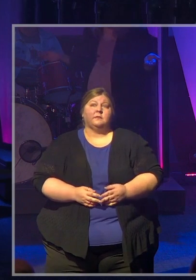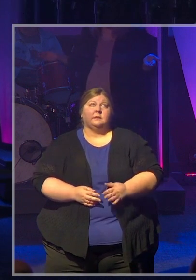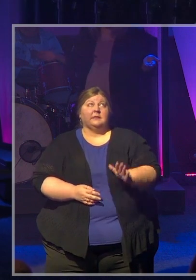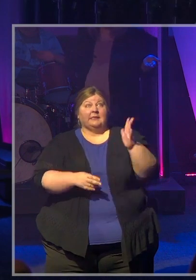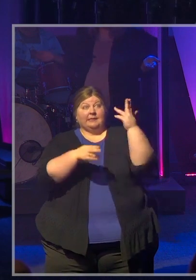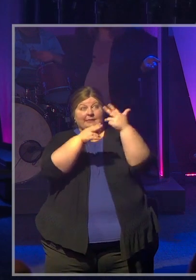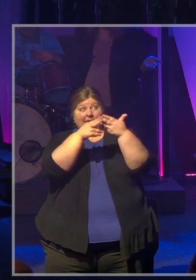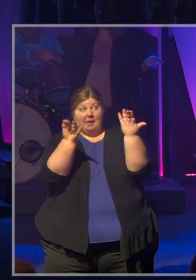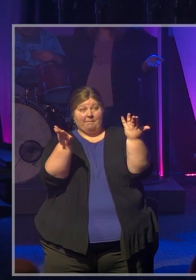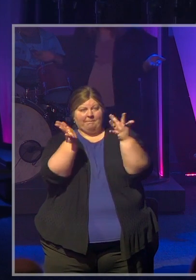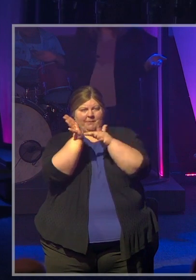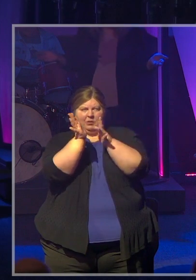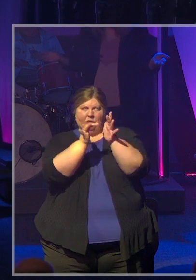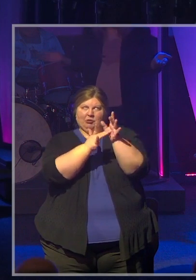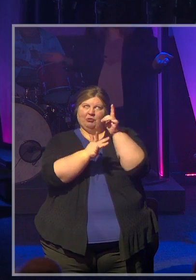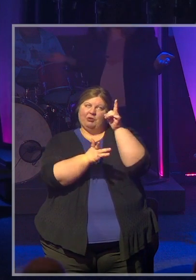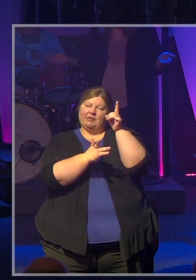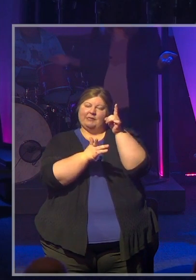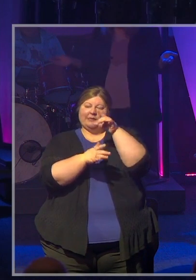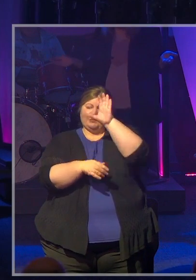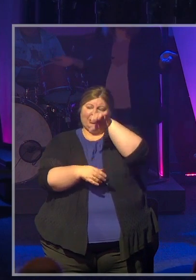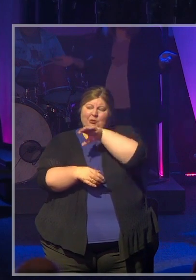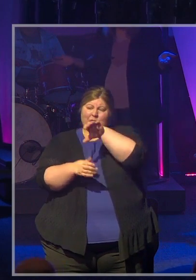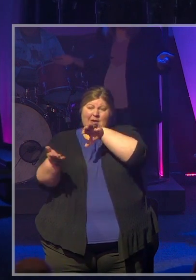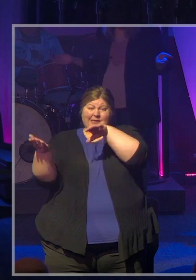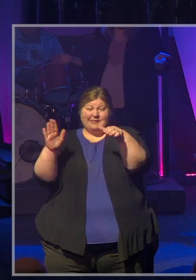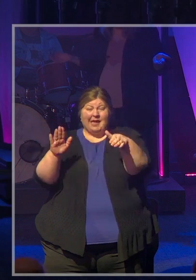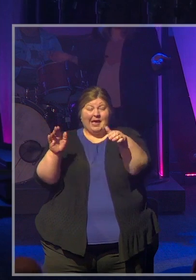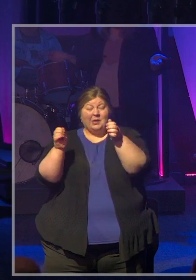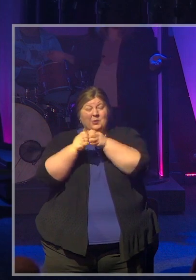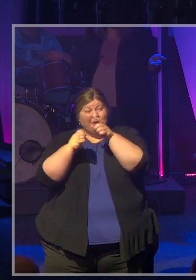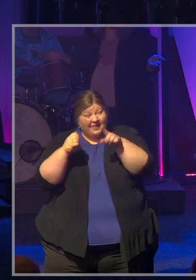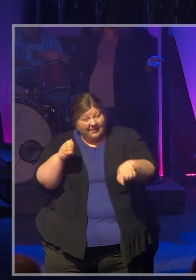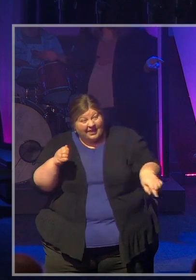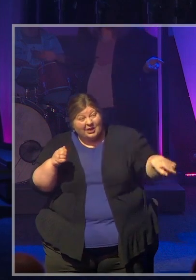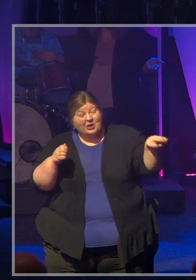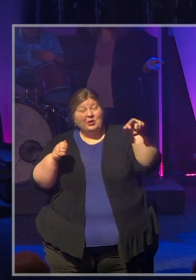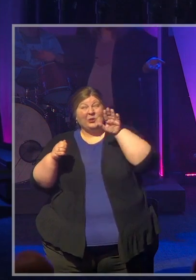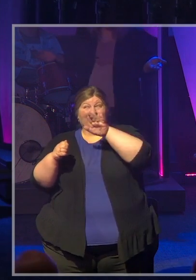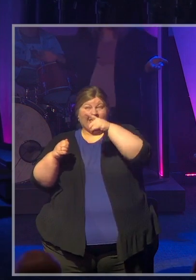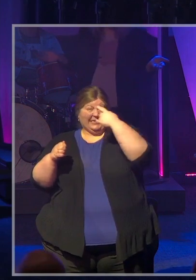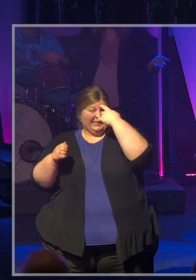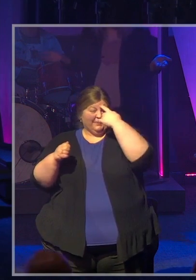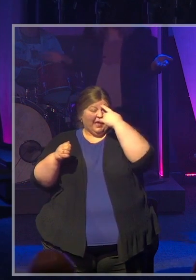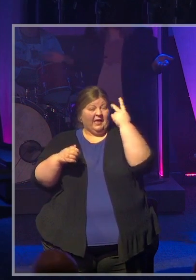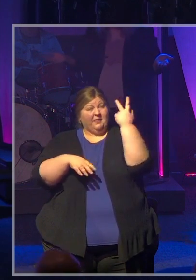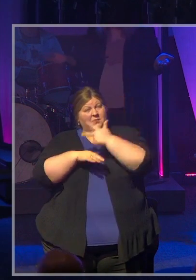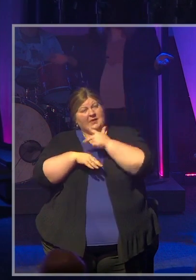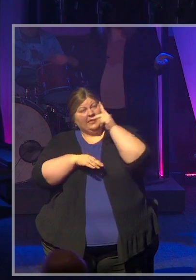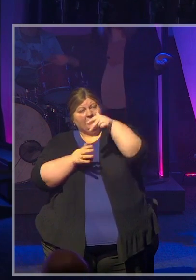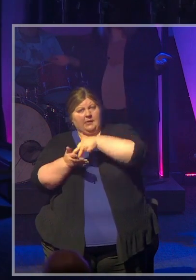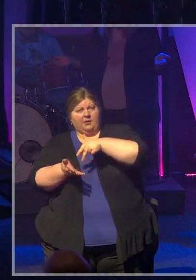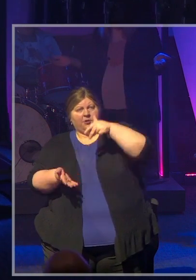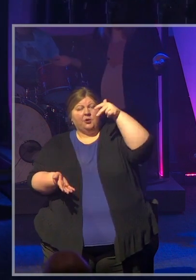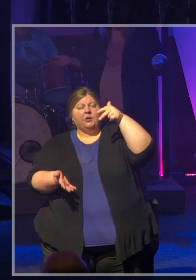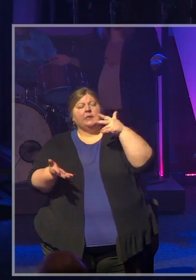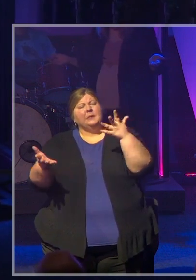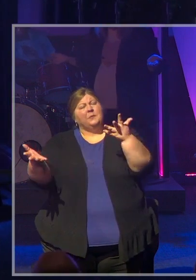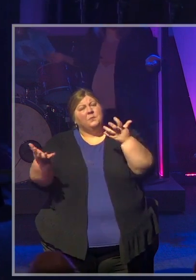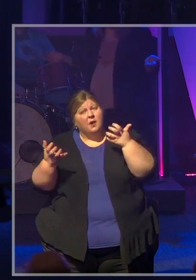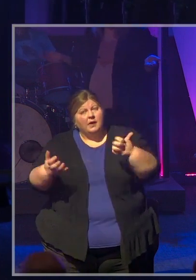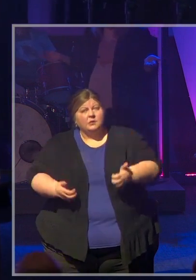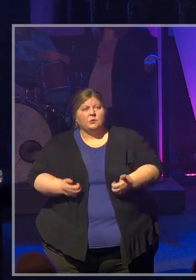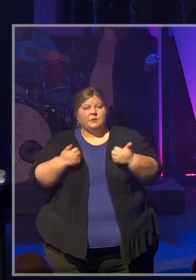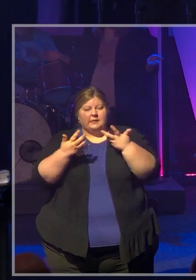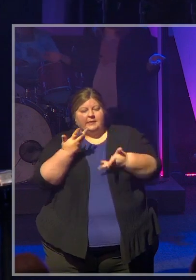is Jesus. He died on a cross with you in mind. He resurrected 3 days later, and he desires to live